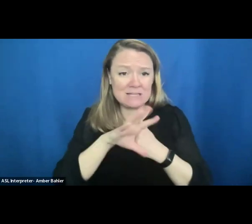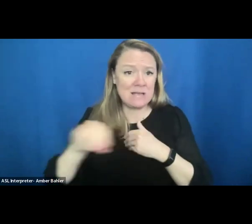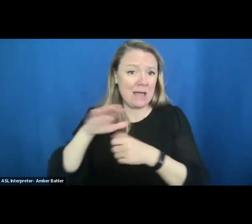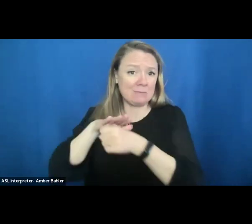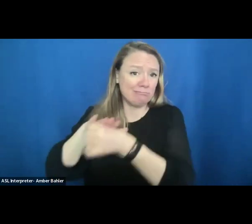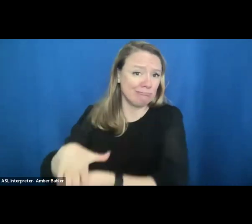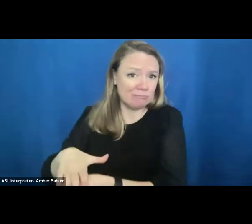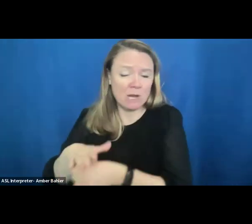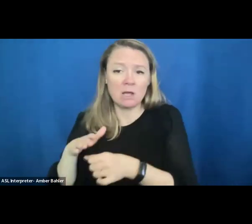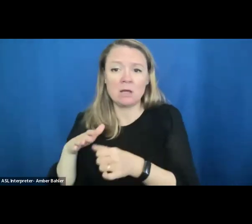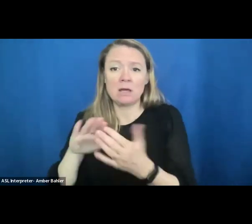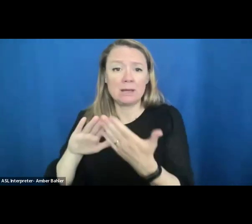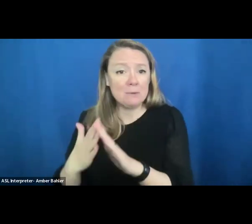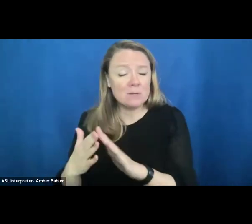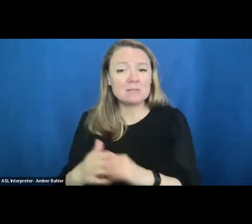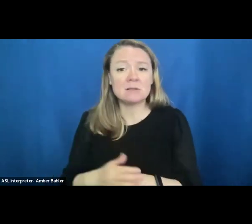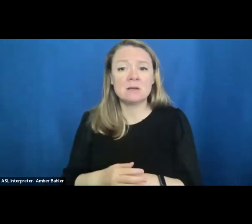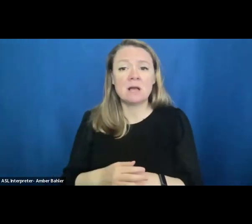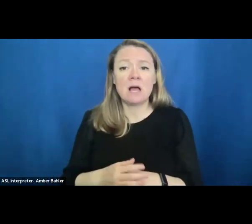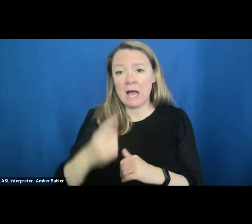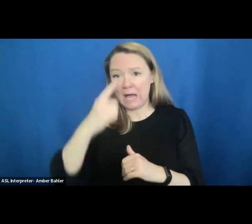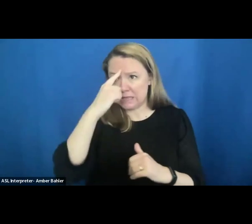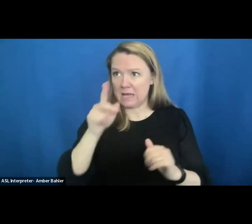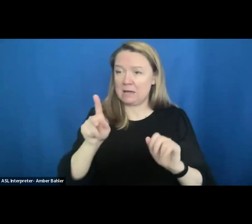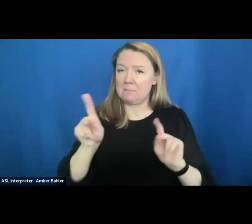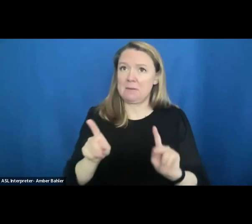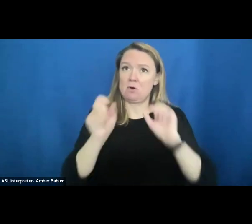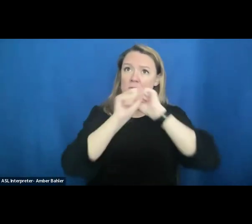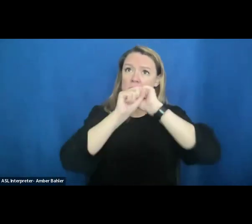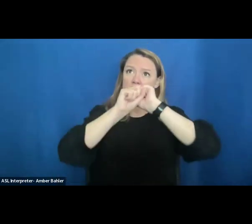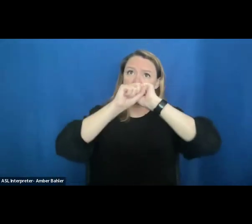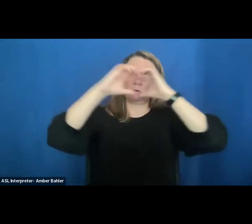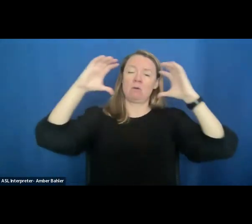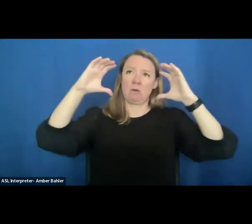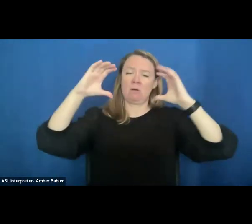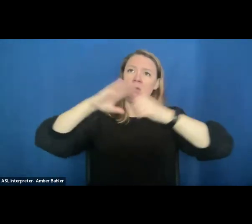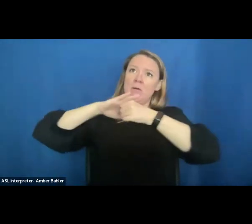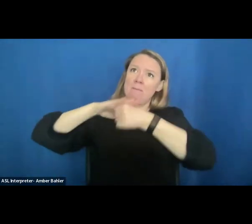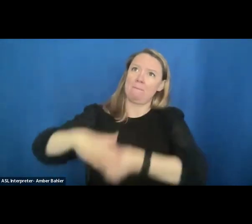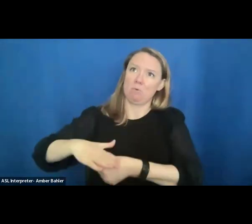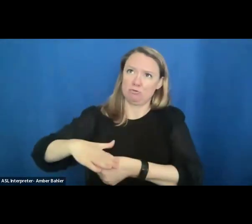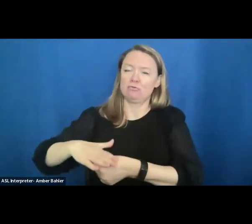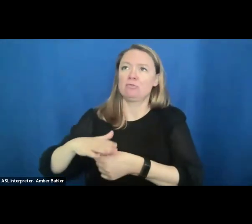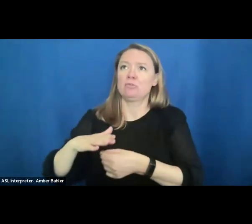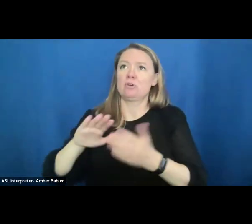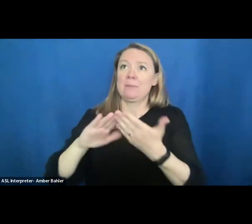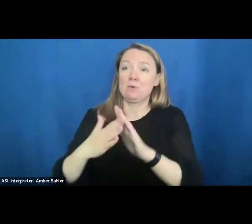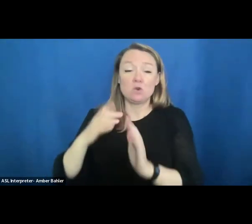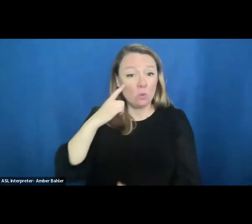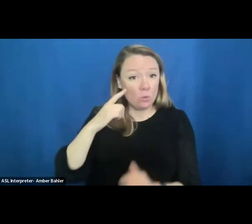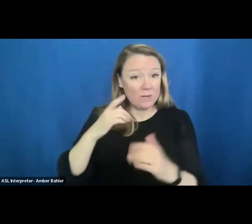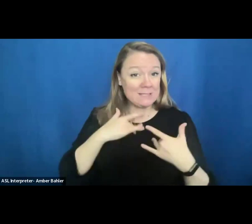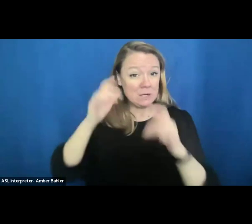is to think marginalized communities and we immediately think BIPOC with limited access. But what we